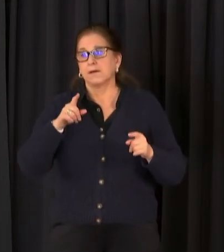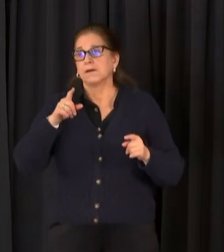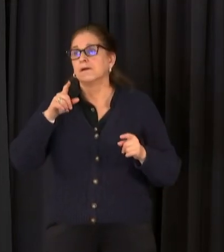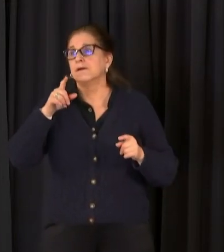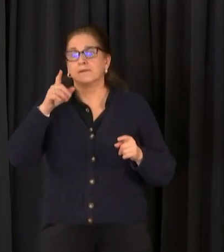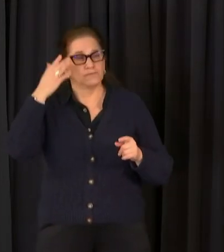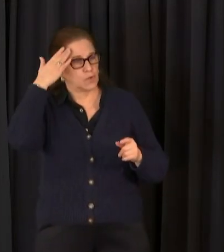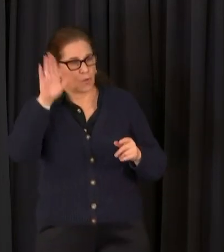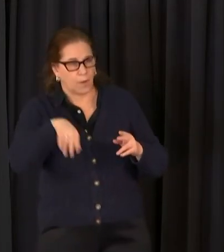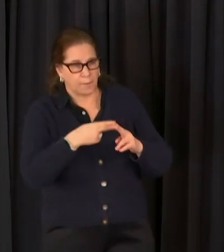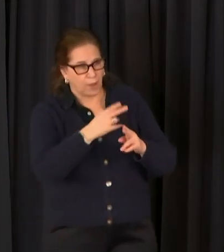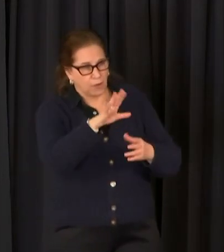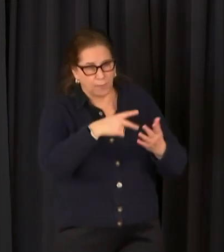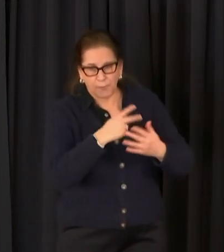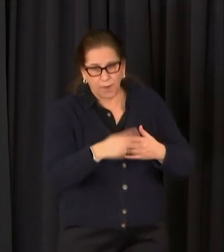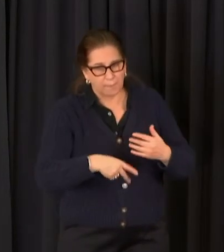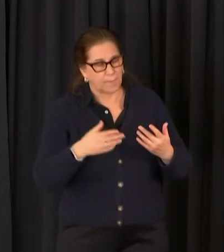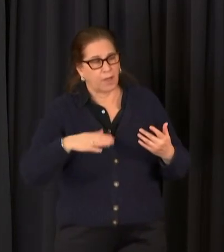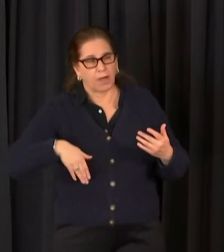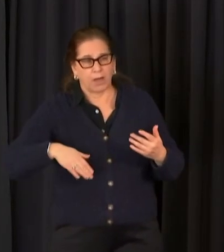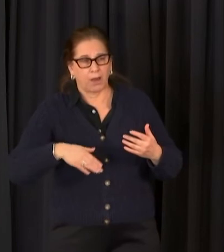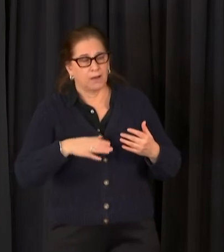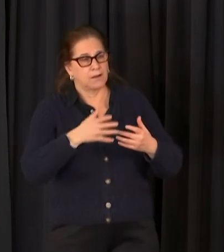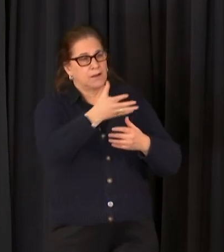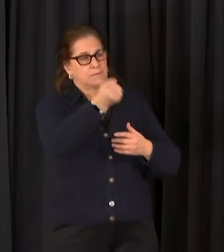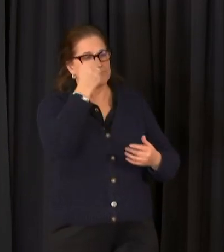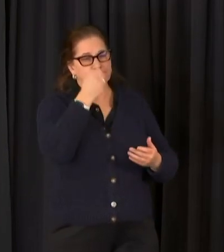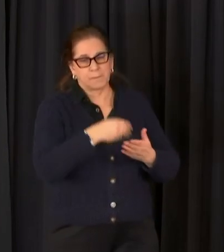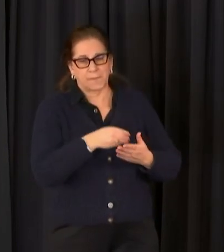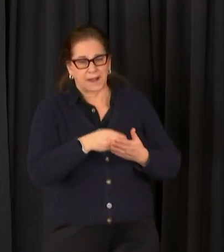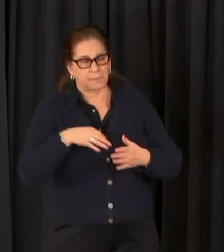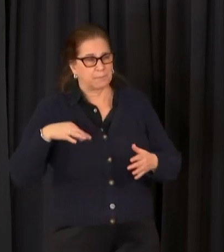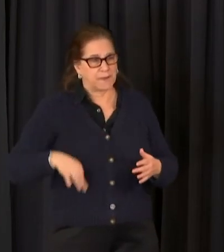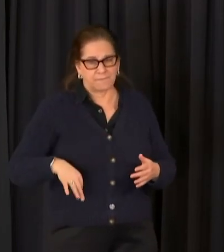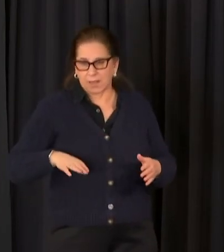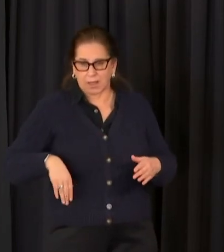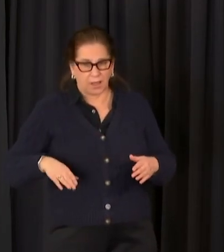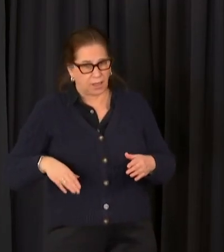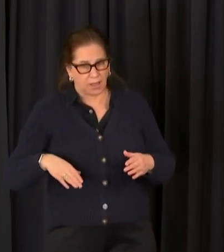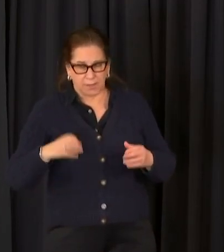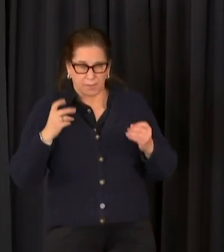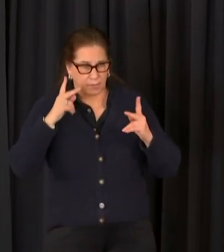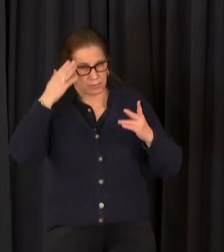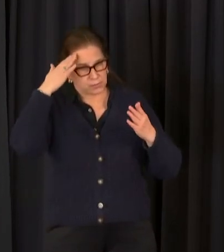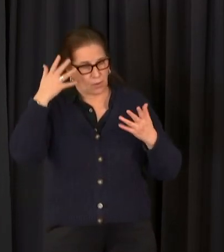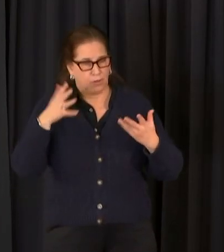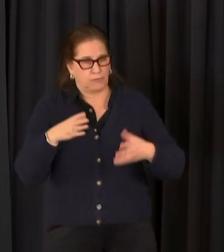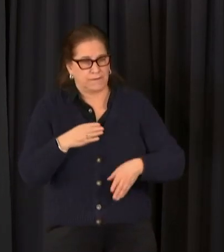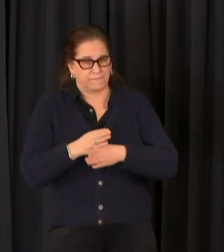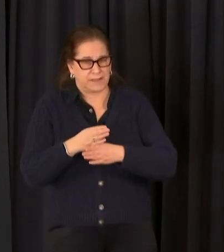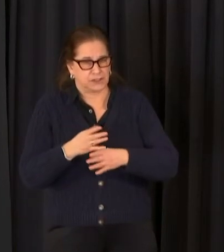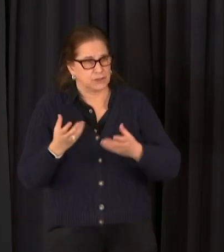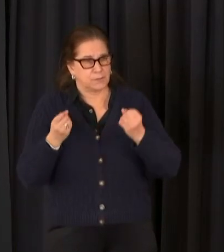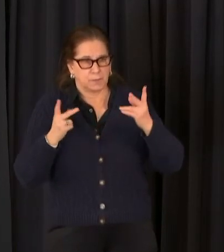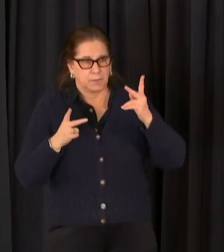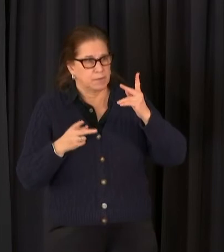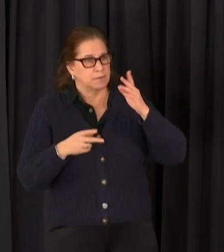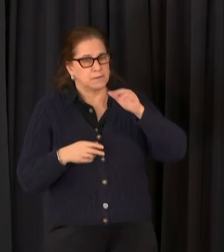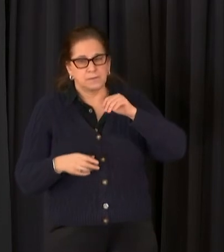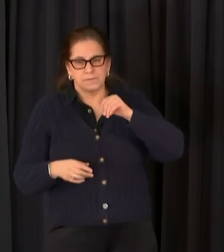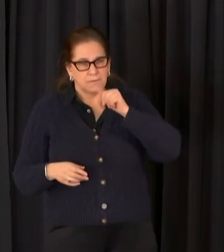And I'm not asking you to be a PR person, but you have some situations where people have been evicted and they didn't know that they could not be evicted.